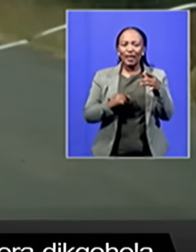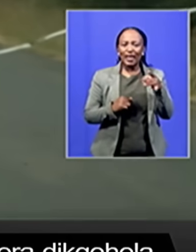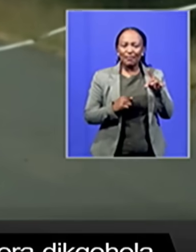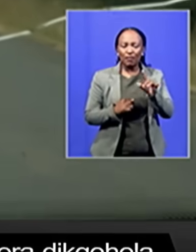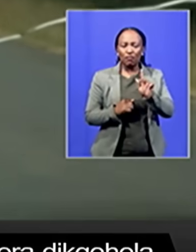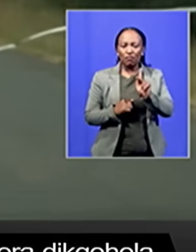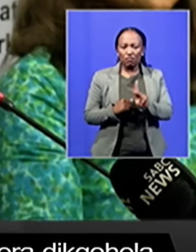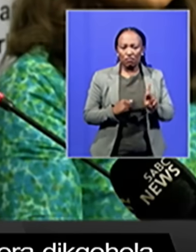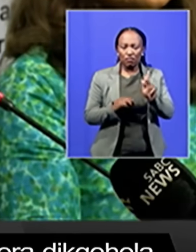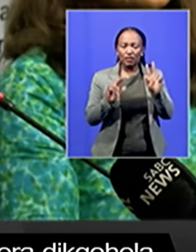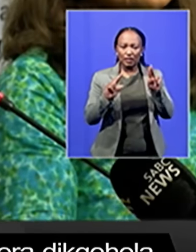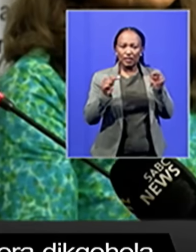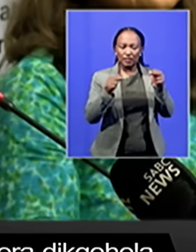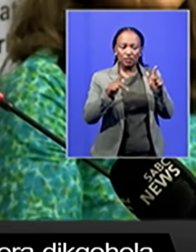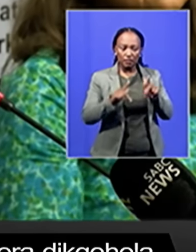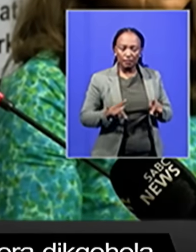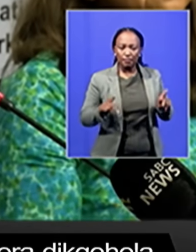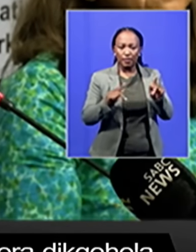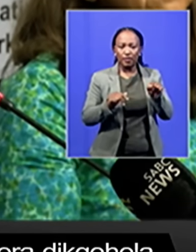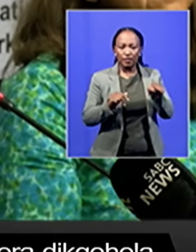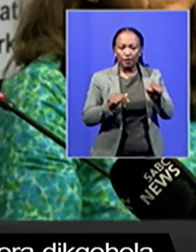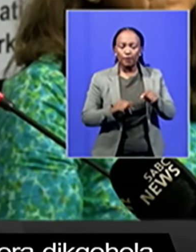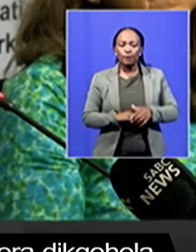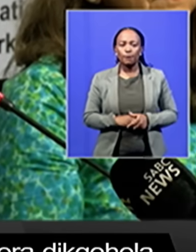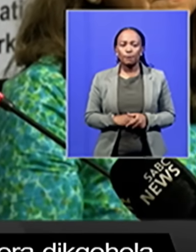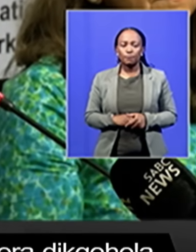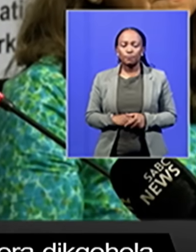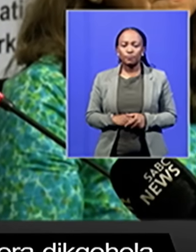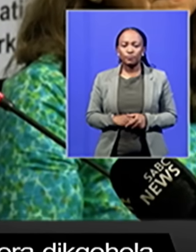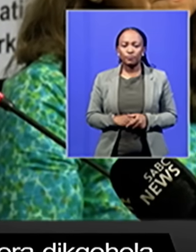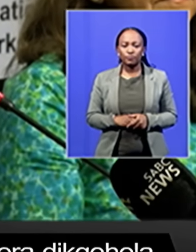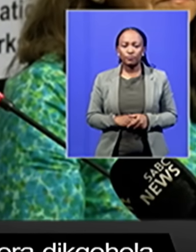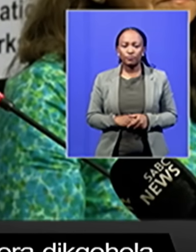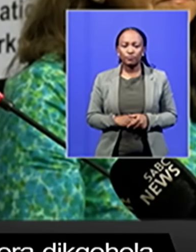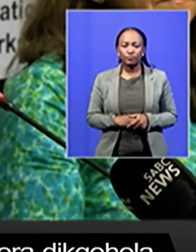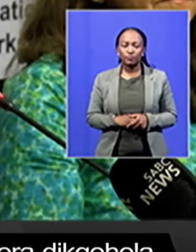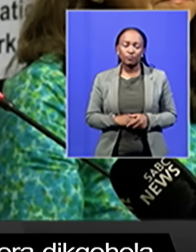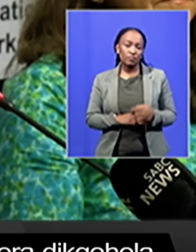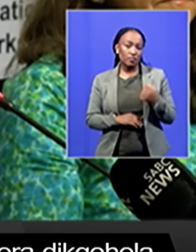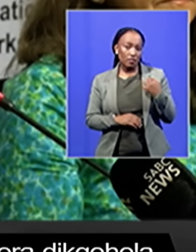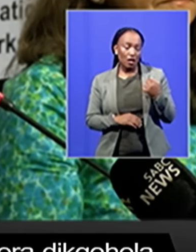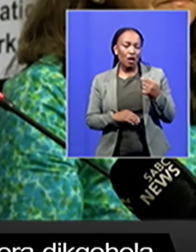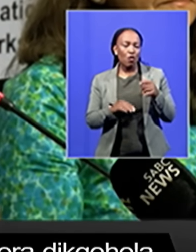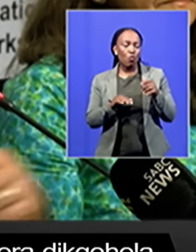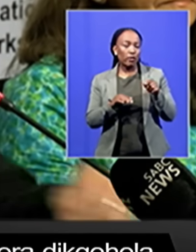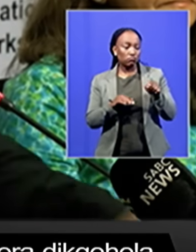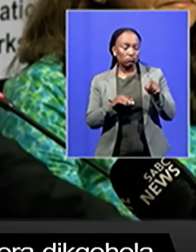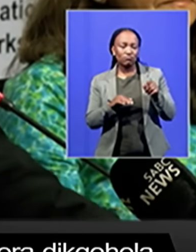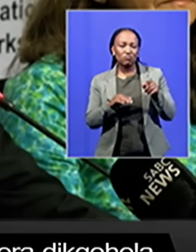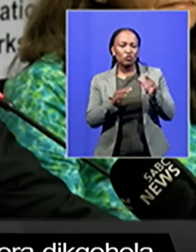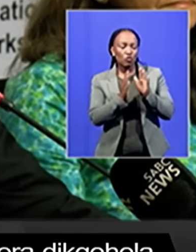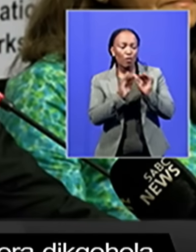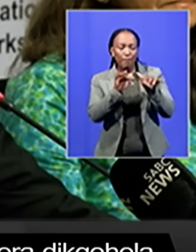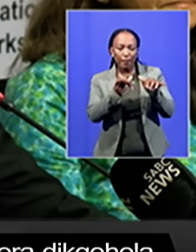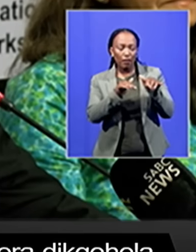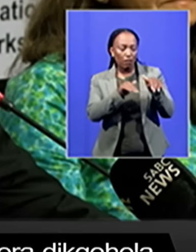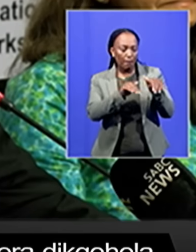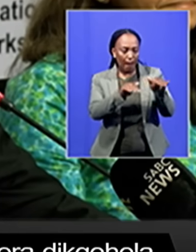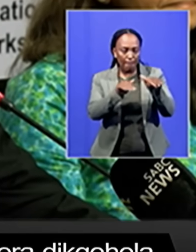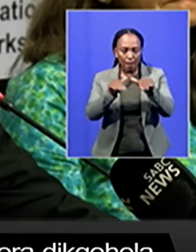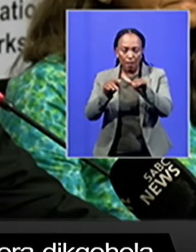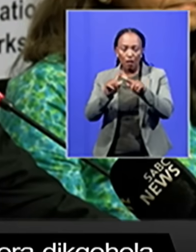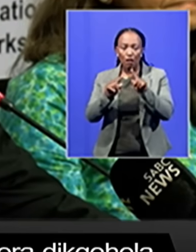National Park. In the mammoth evacuation effort that Sandparks has undertaken, not one